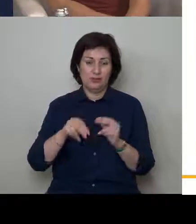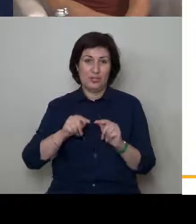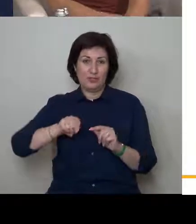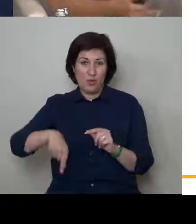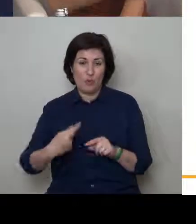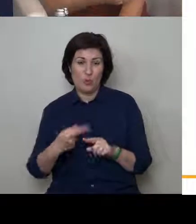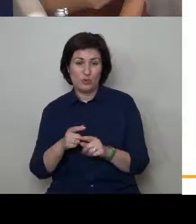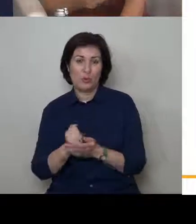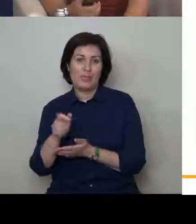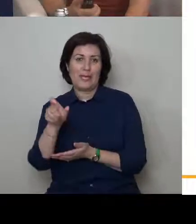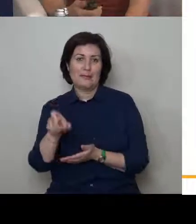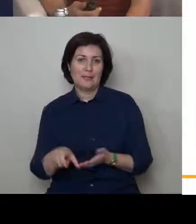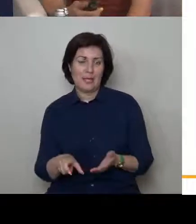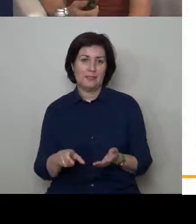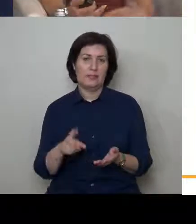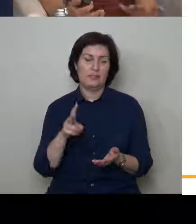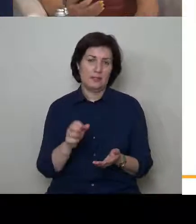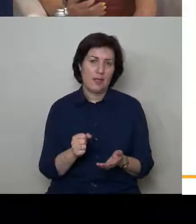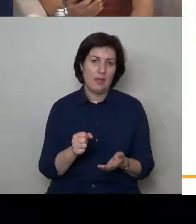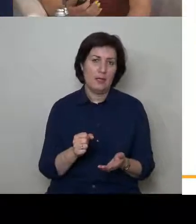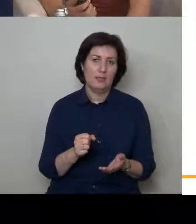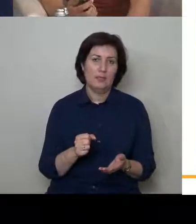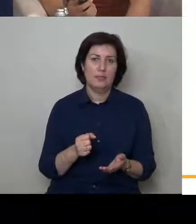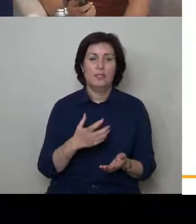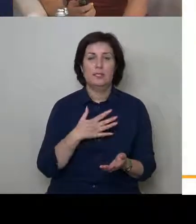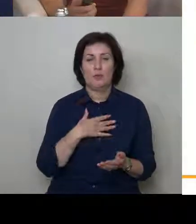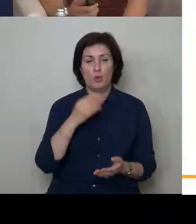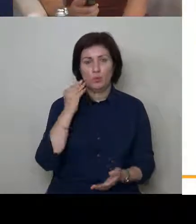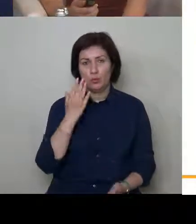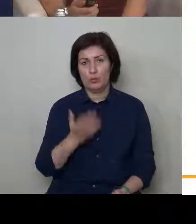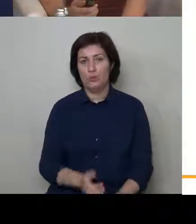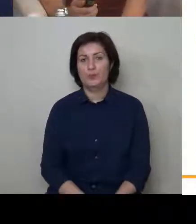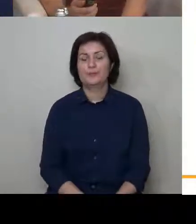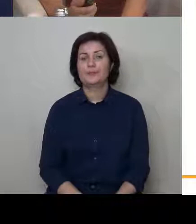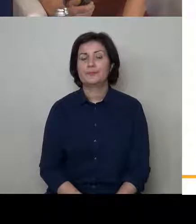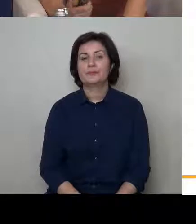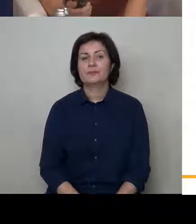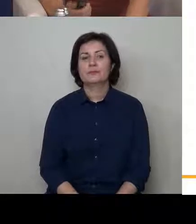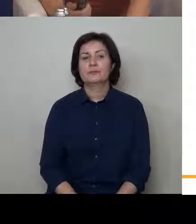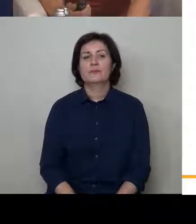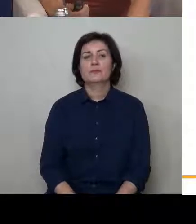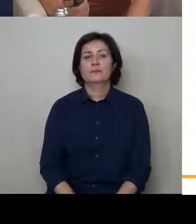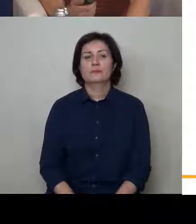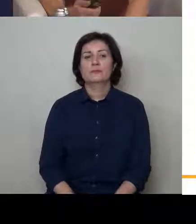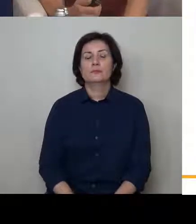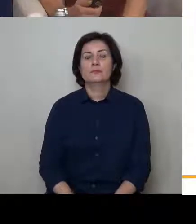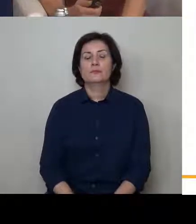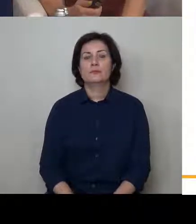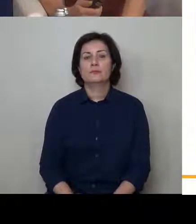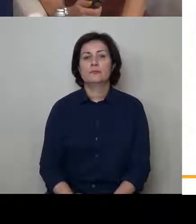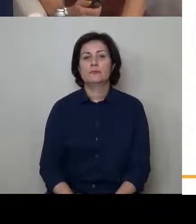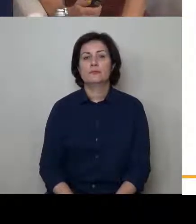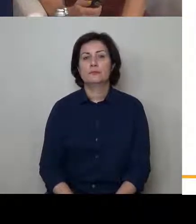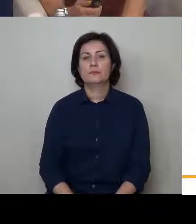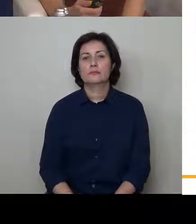160, Part 1, although there is no comma and a candidate there.